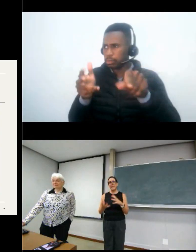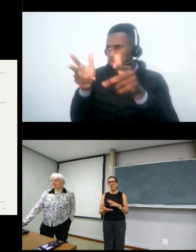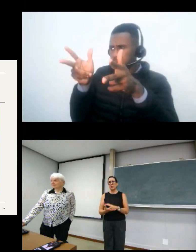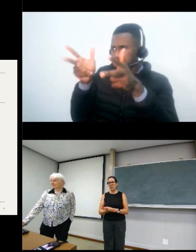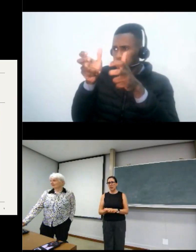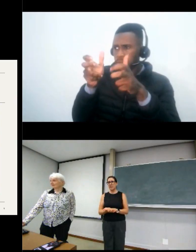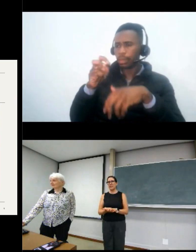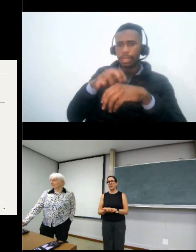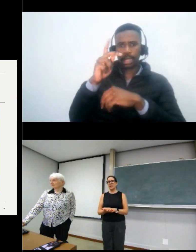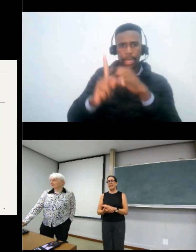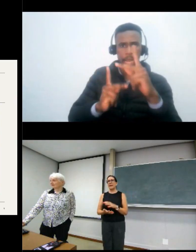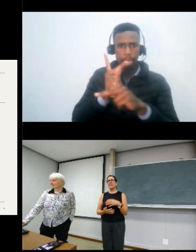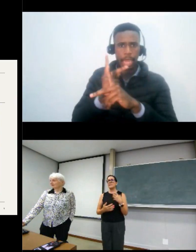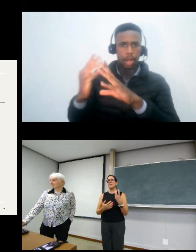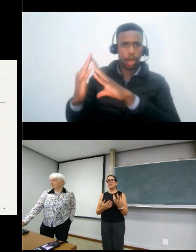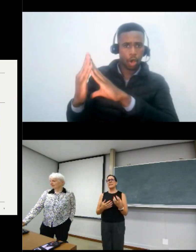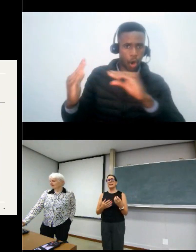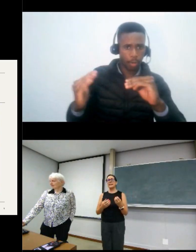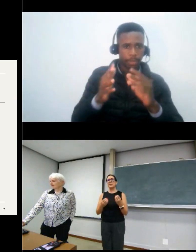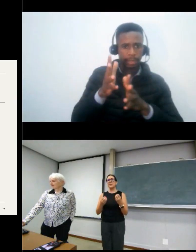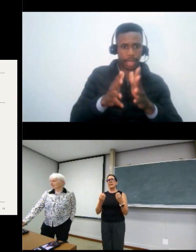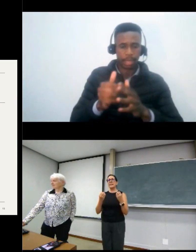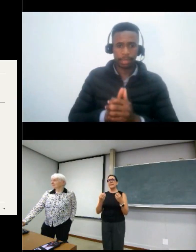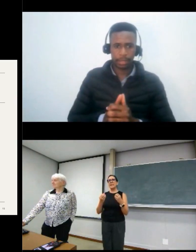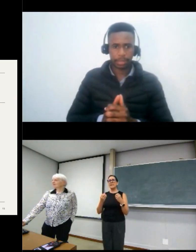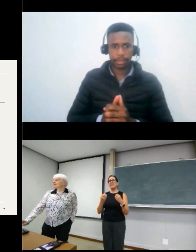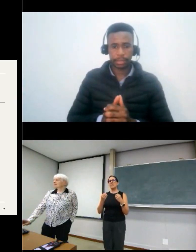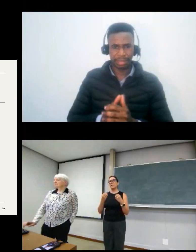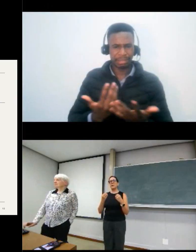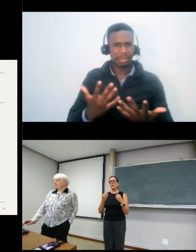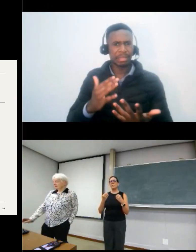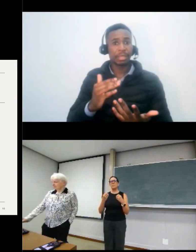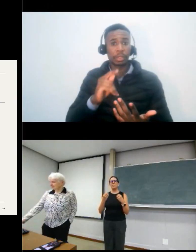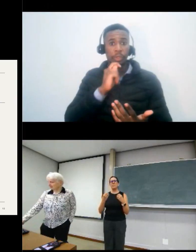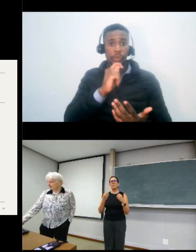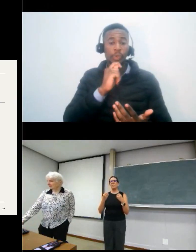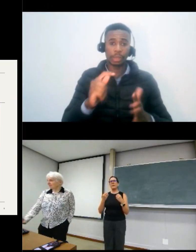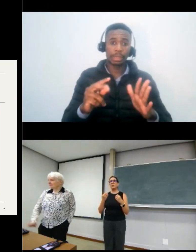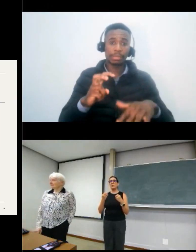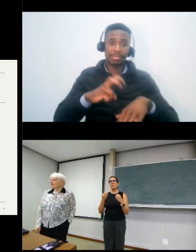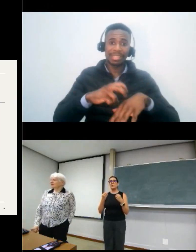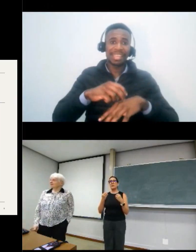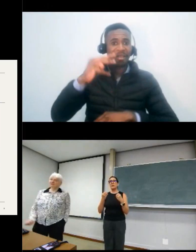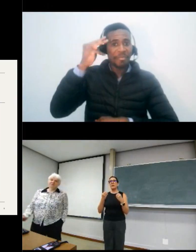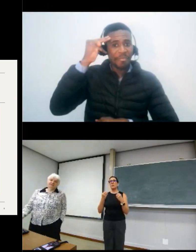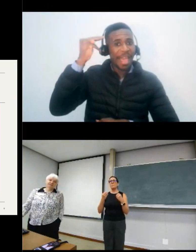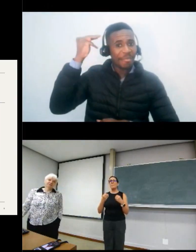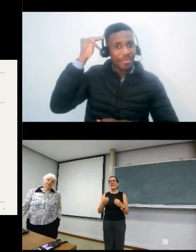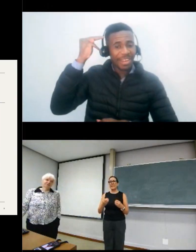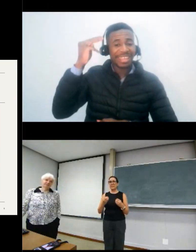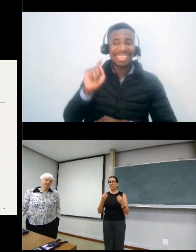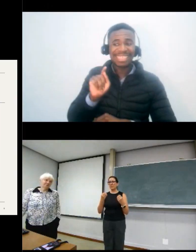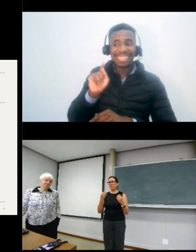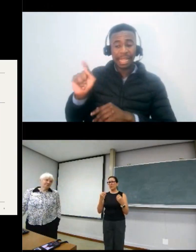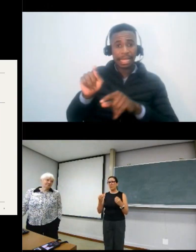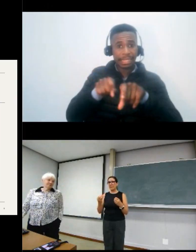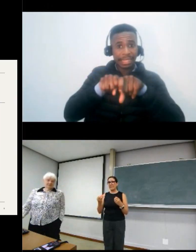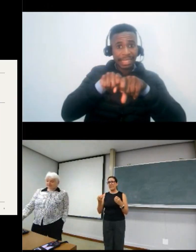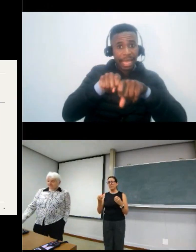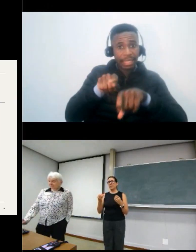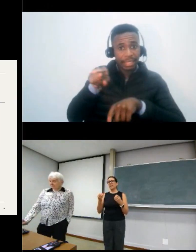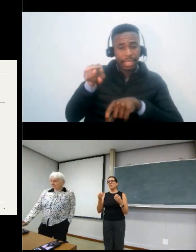an elicitation task like this does is test people's